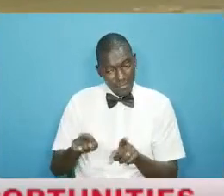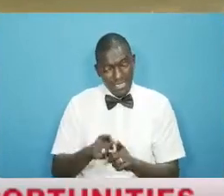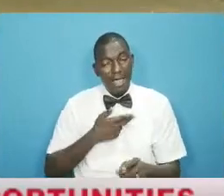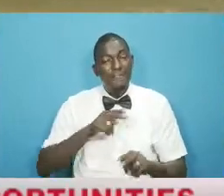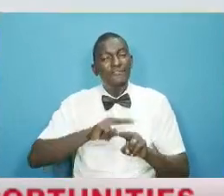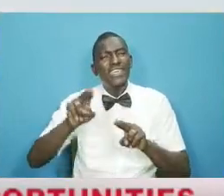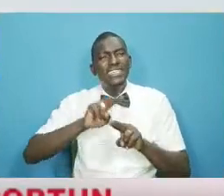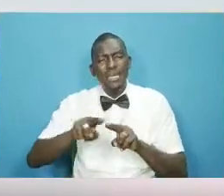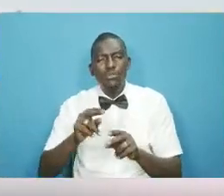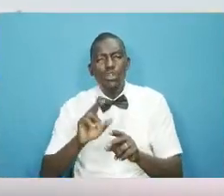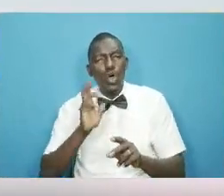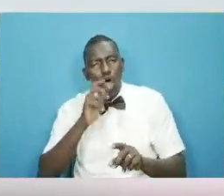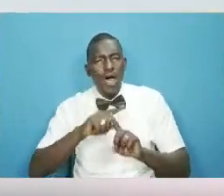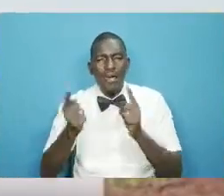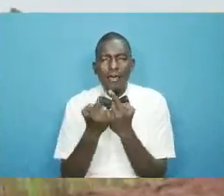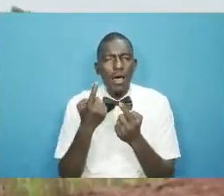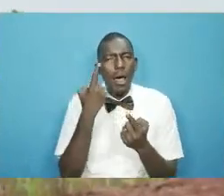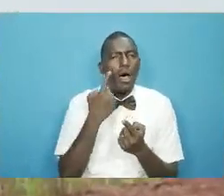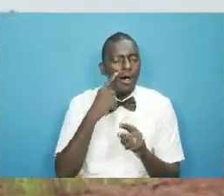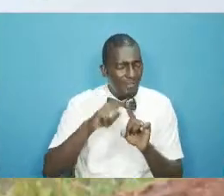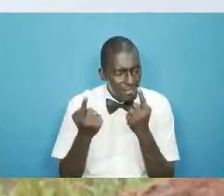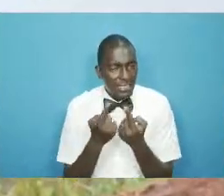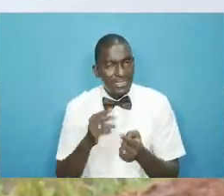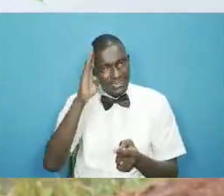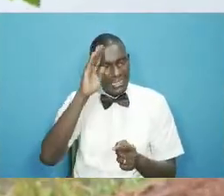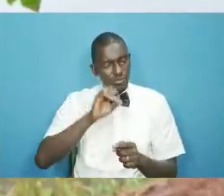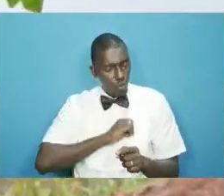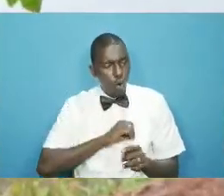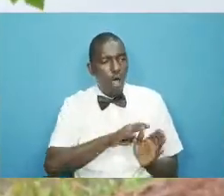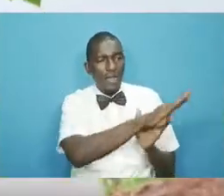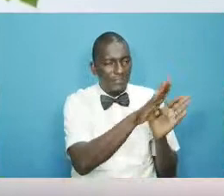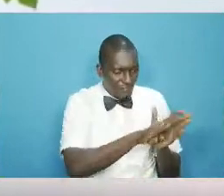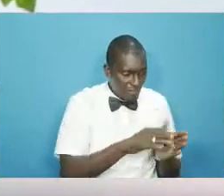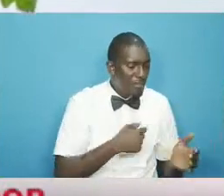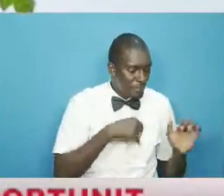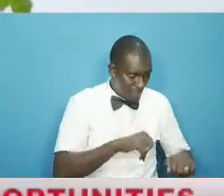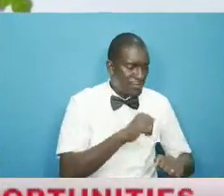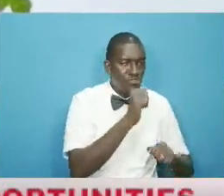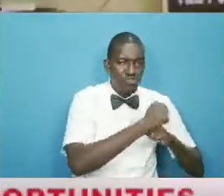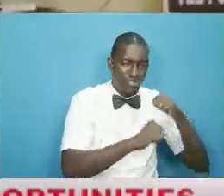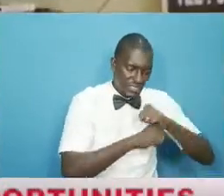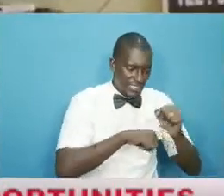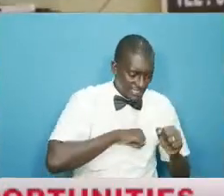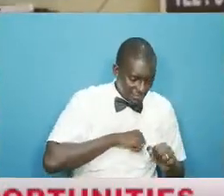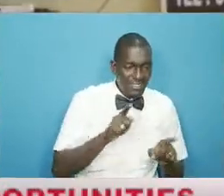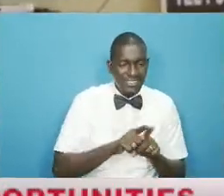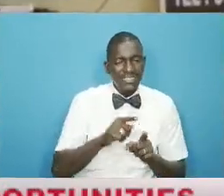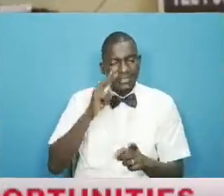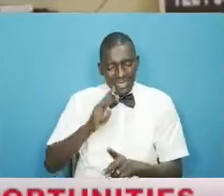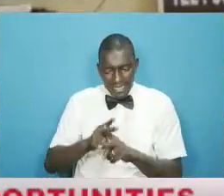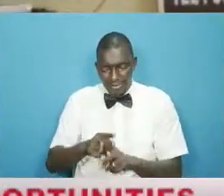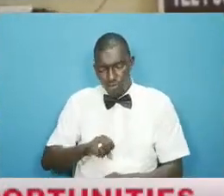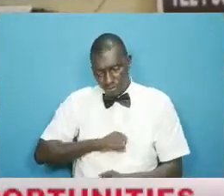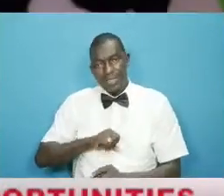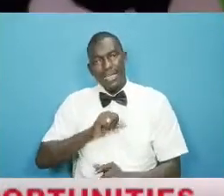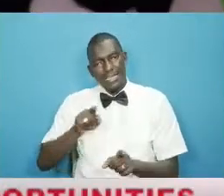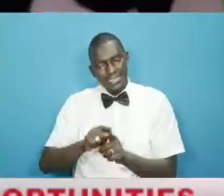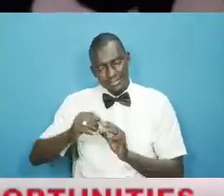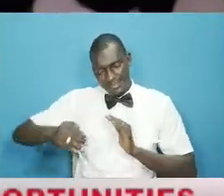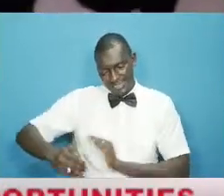inspires and pushes us all to do more. Thanks to his farm, we are able to sustain ourselves, take care of our needs and save